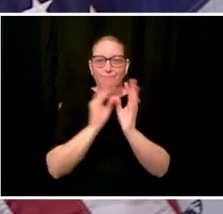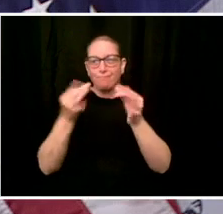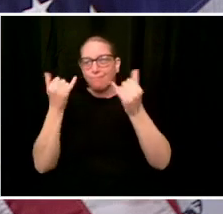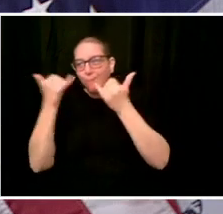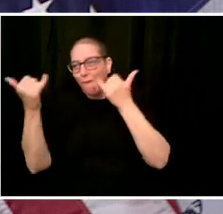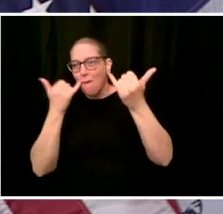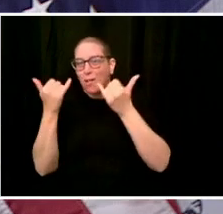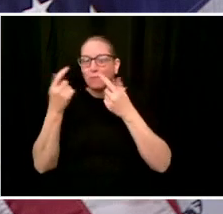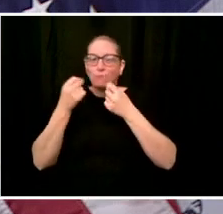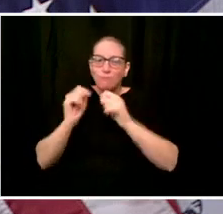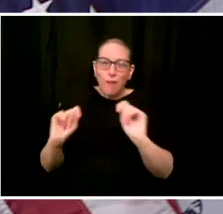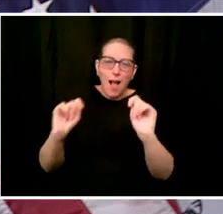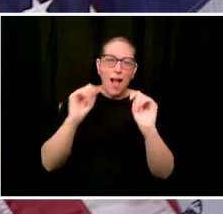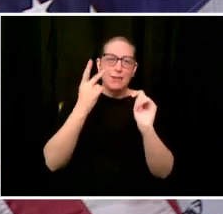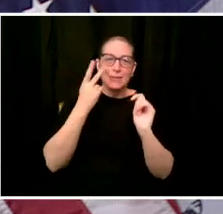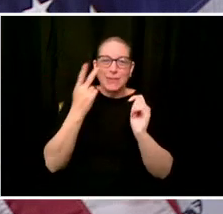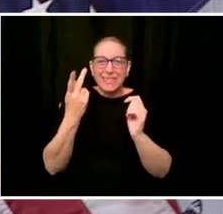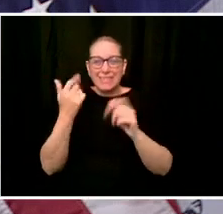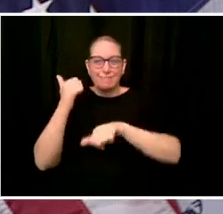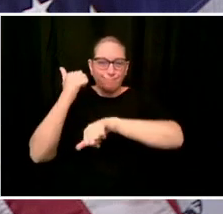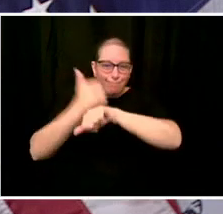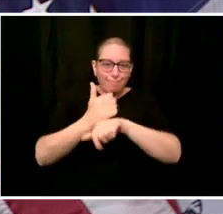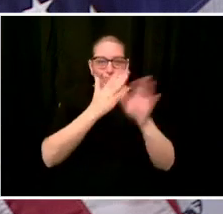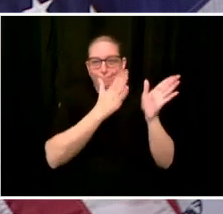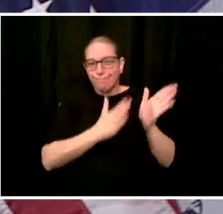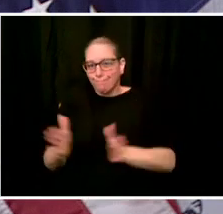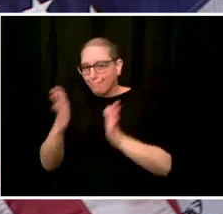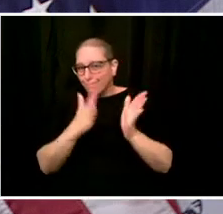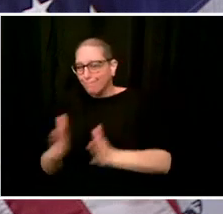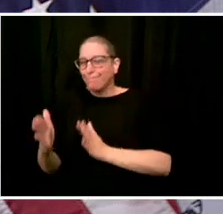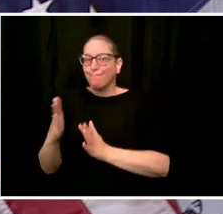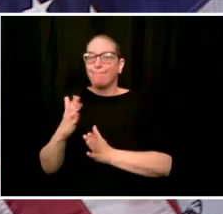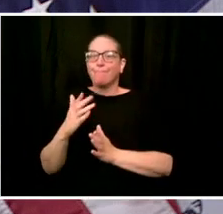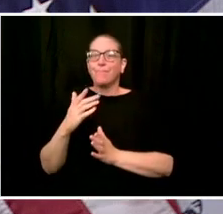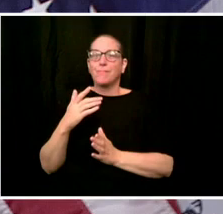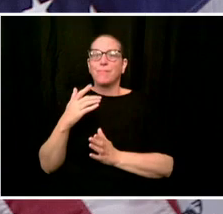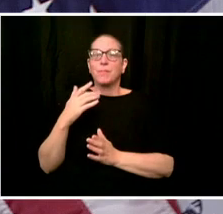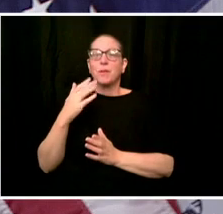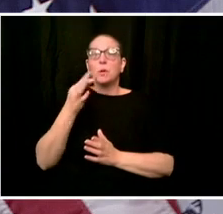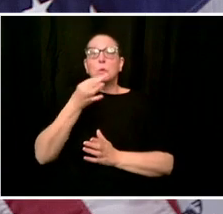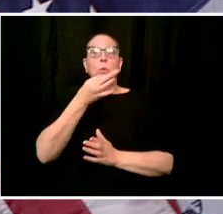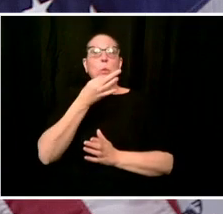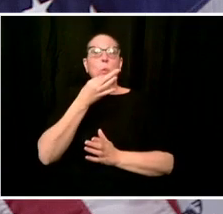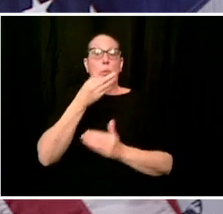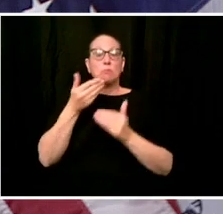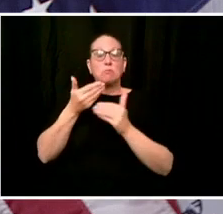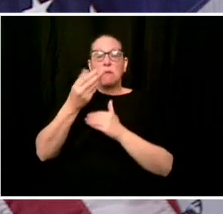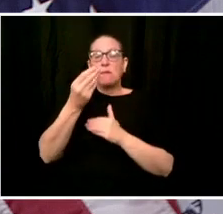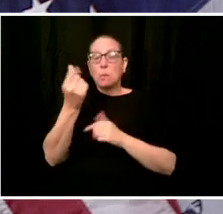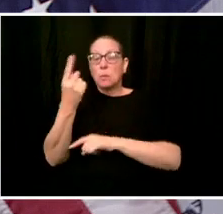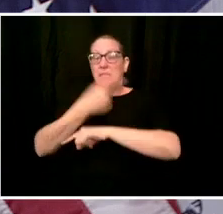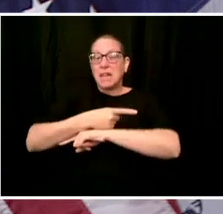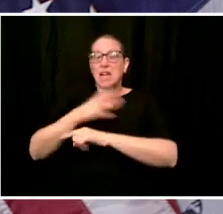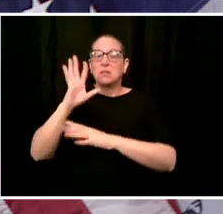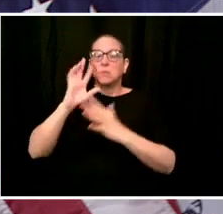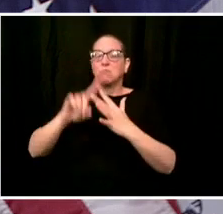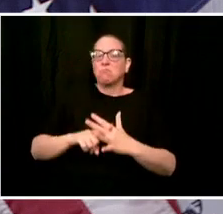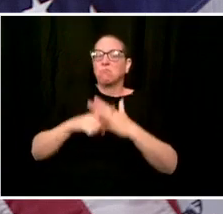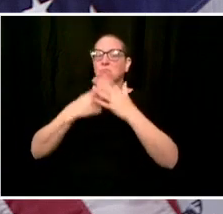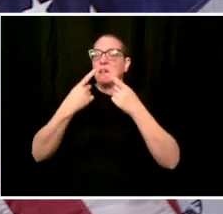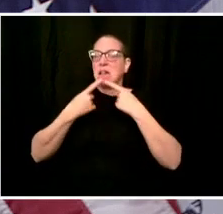going to start to talk about pieces of it in a matter of days. So very much on our mind and very